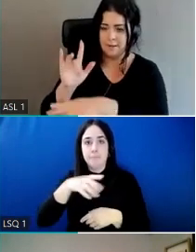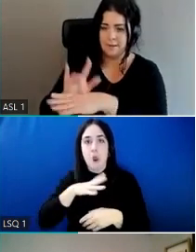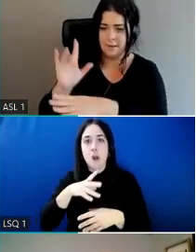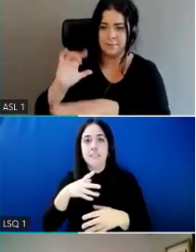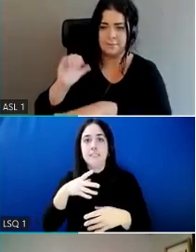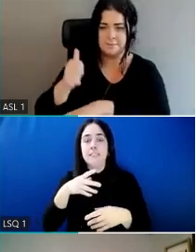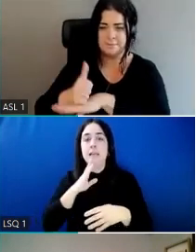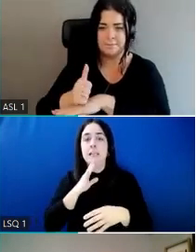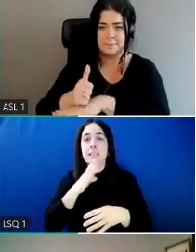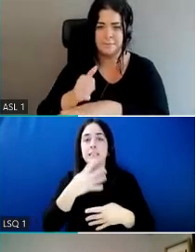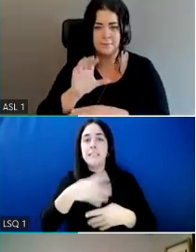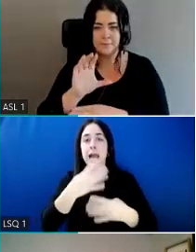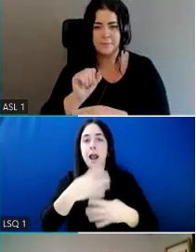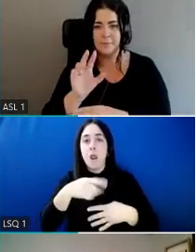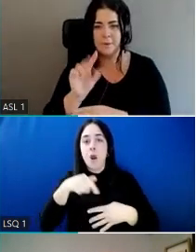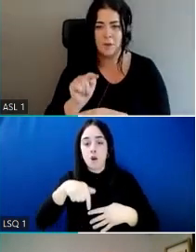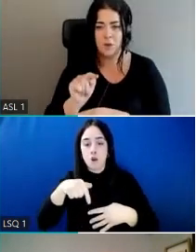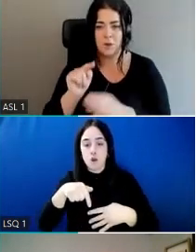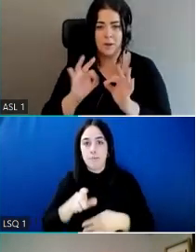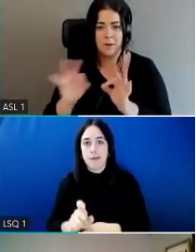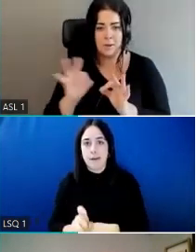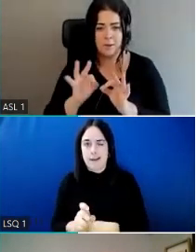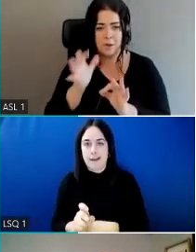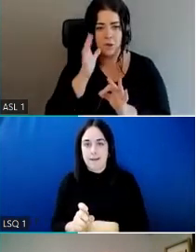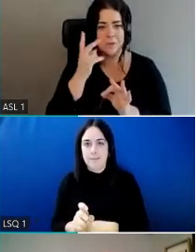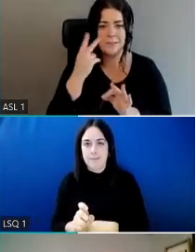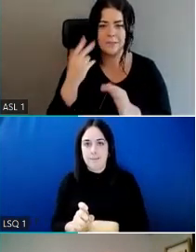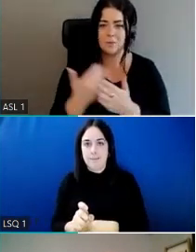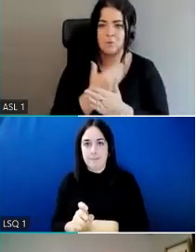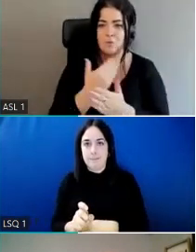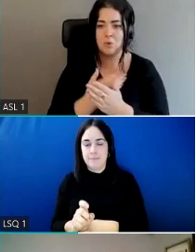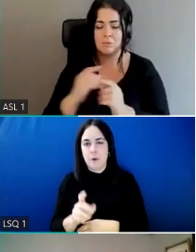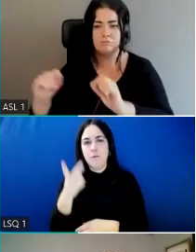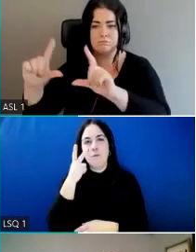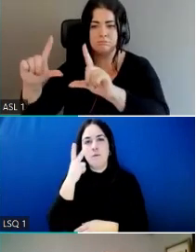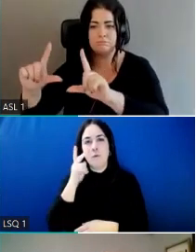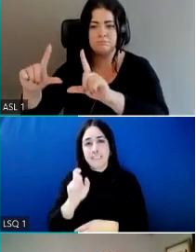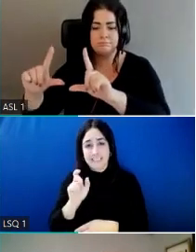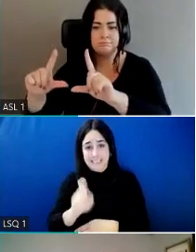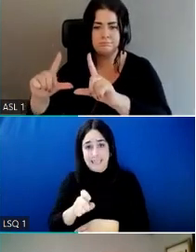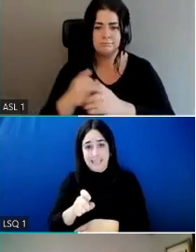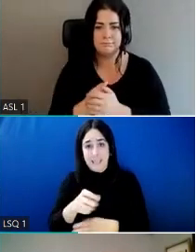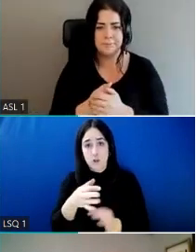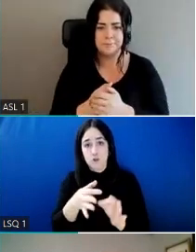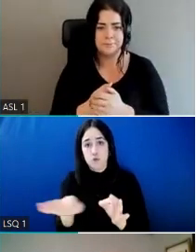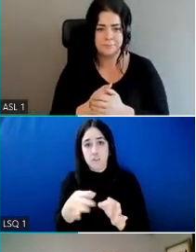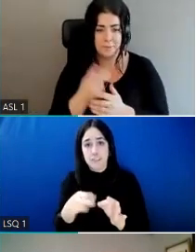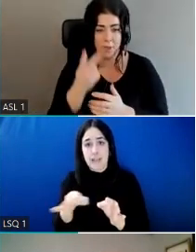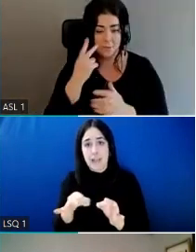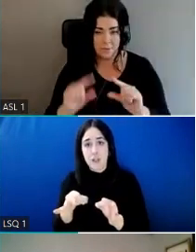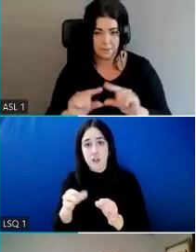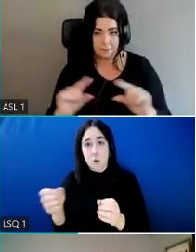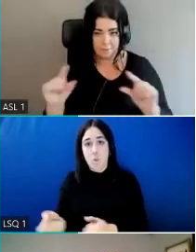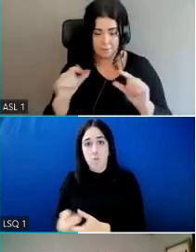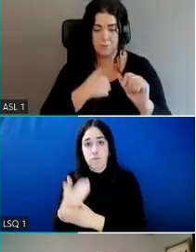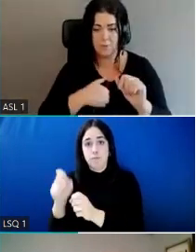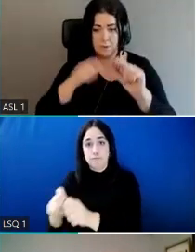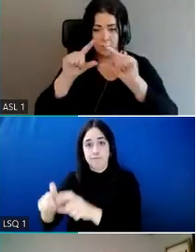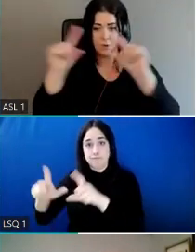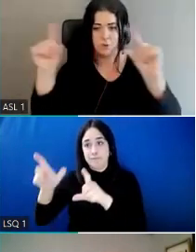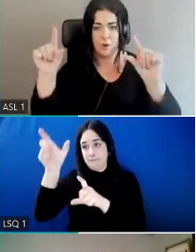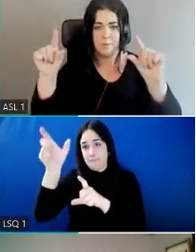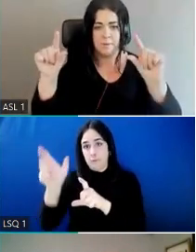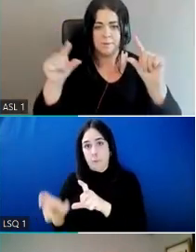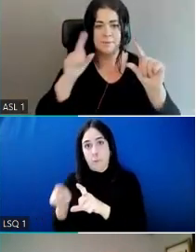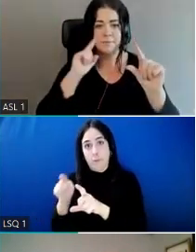The cart captions will appear in a new window. Using the toolbar along the top of the window, you